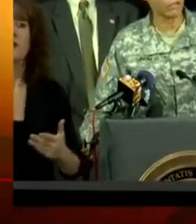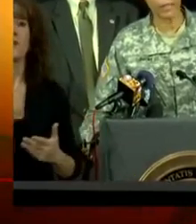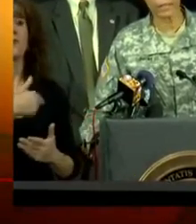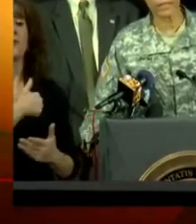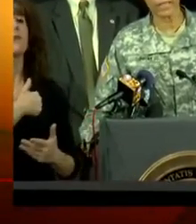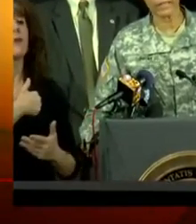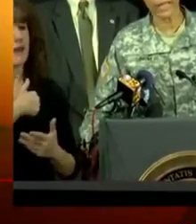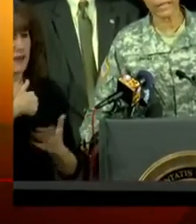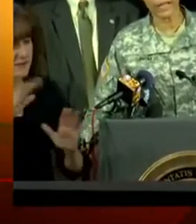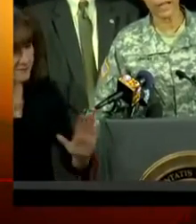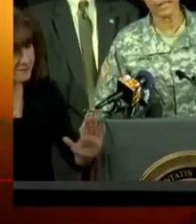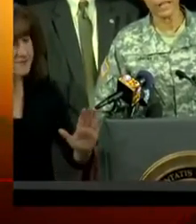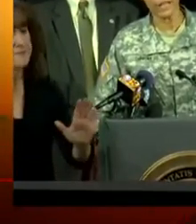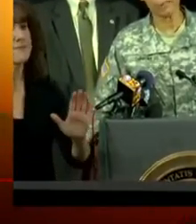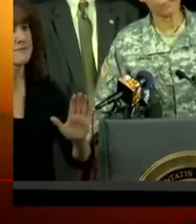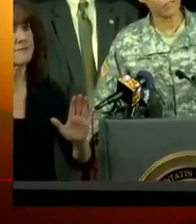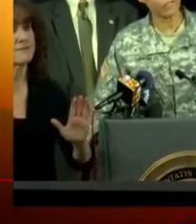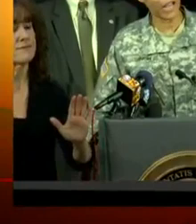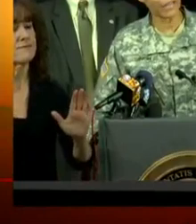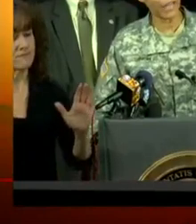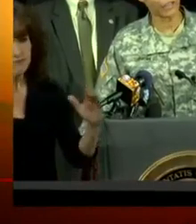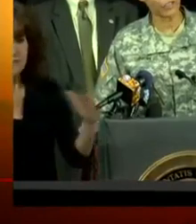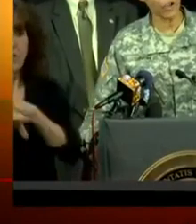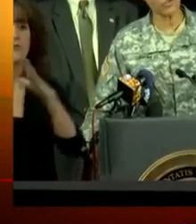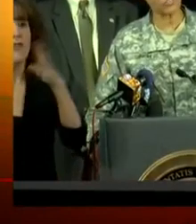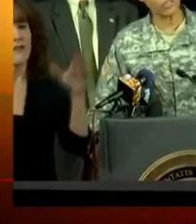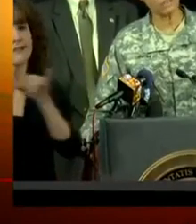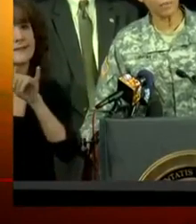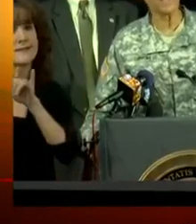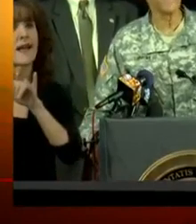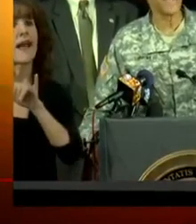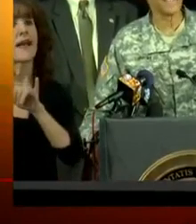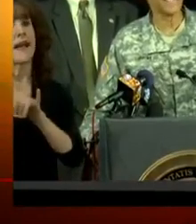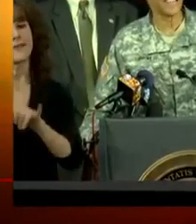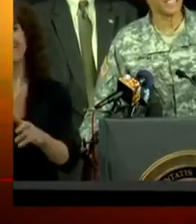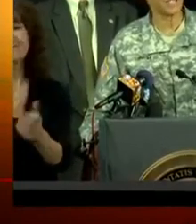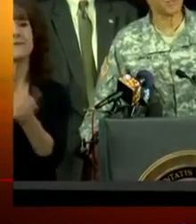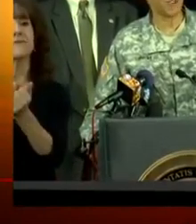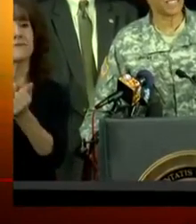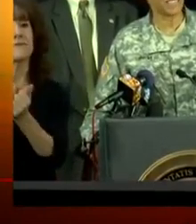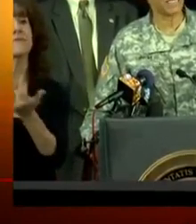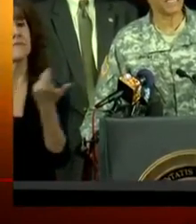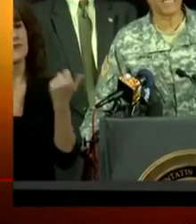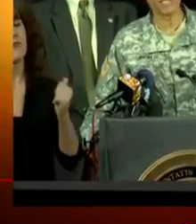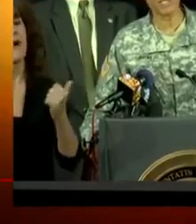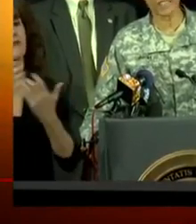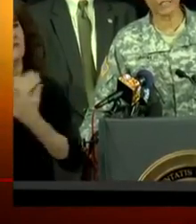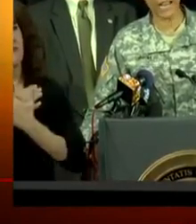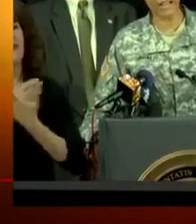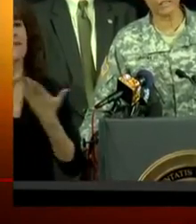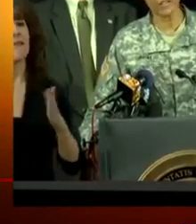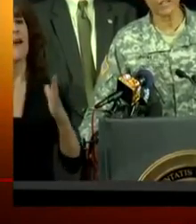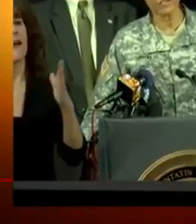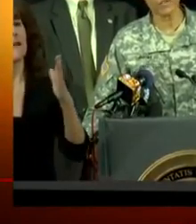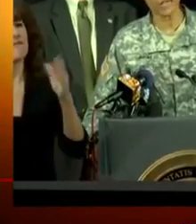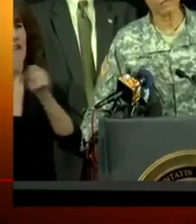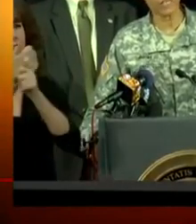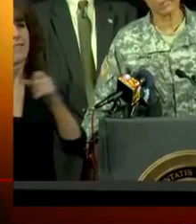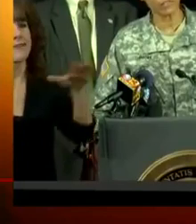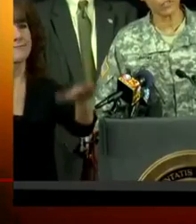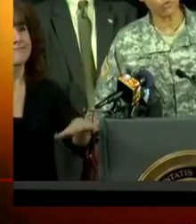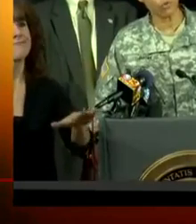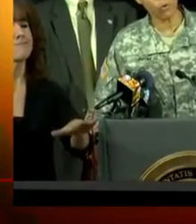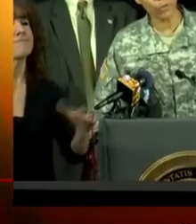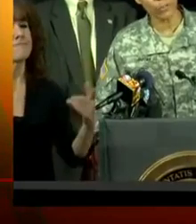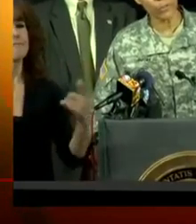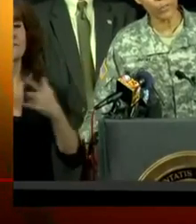go in and take cover for the night and actually go to sleep and get some rest and let things settle down so that we